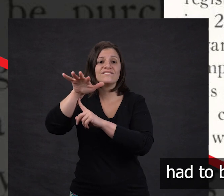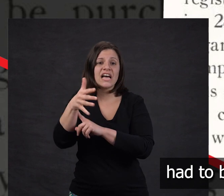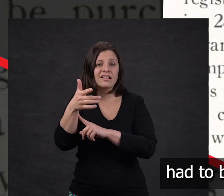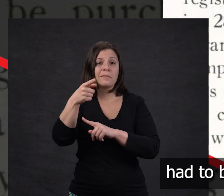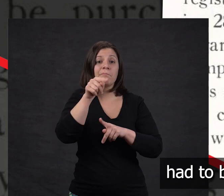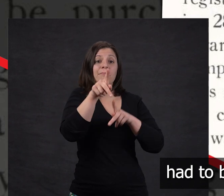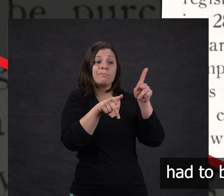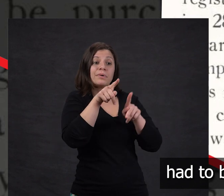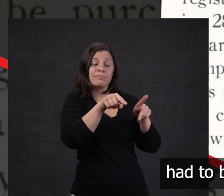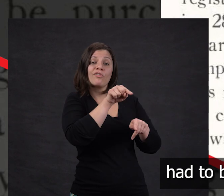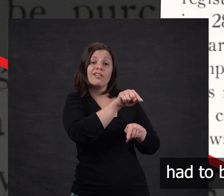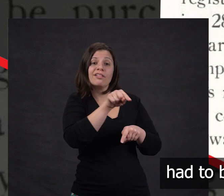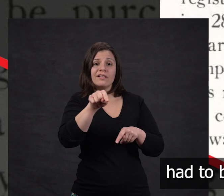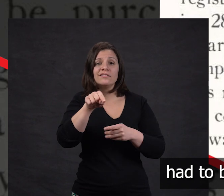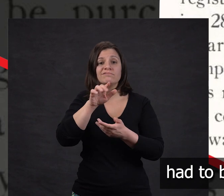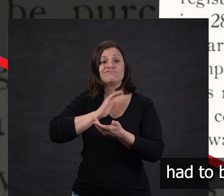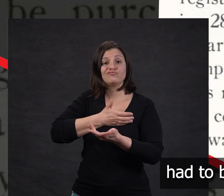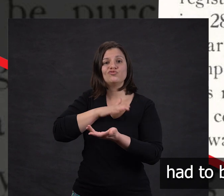rationing."